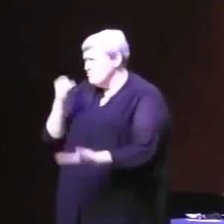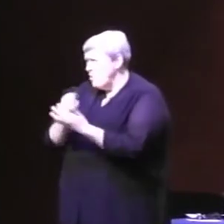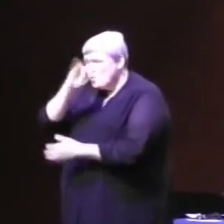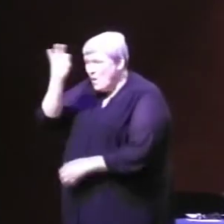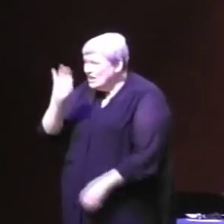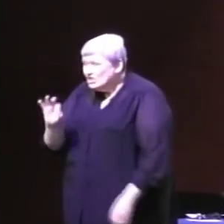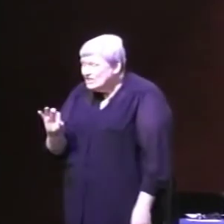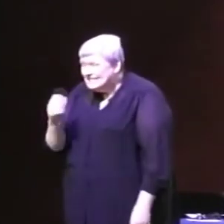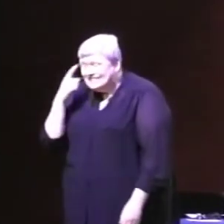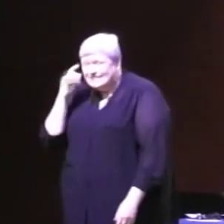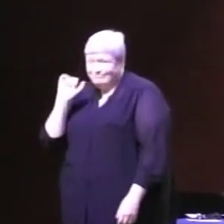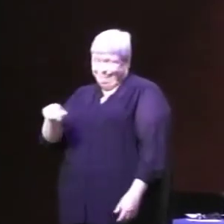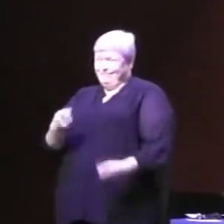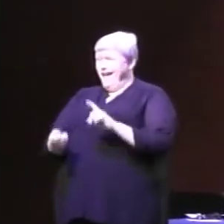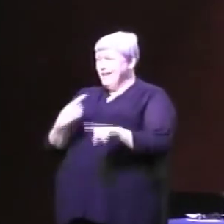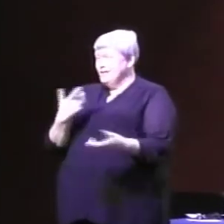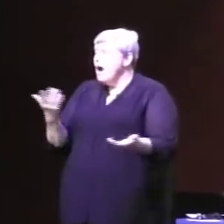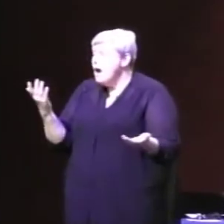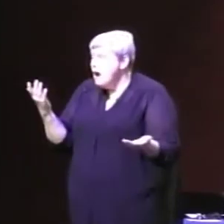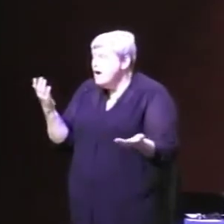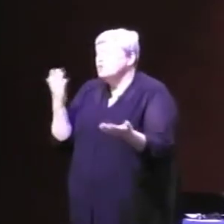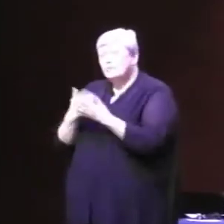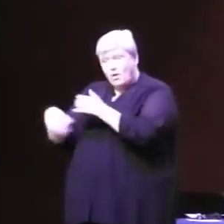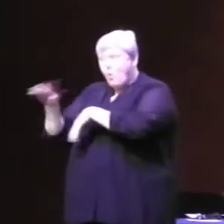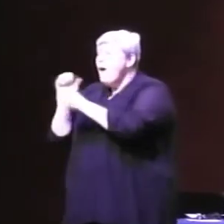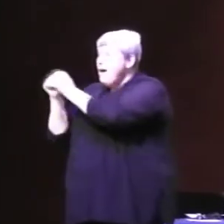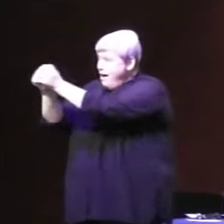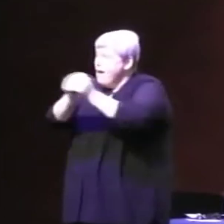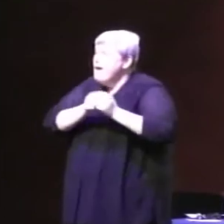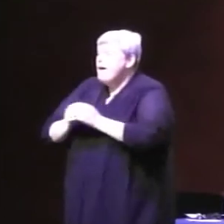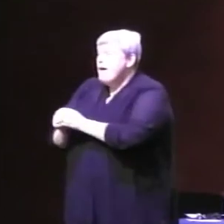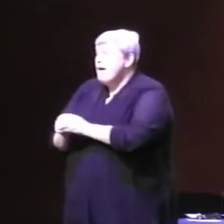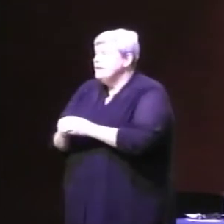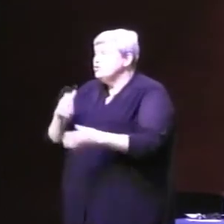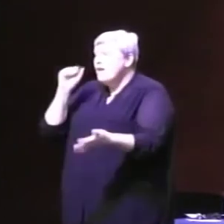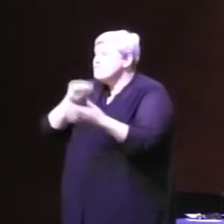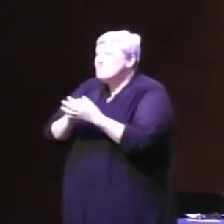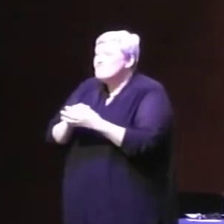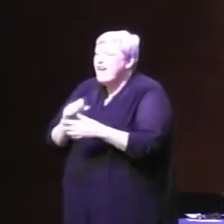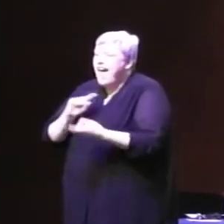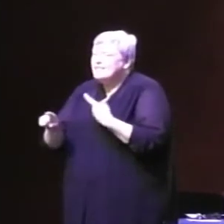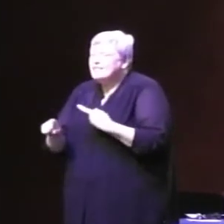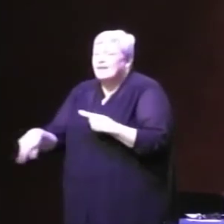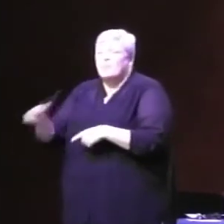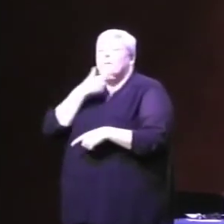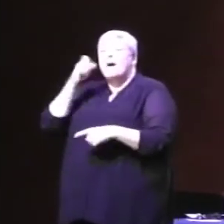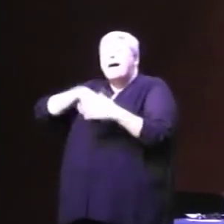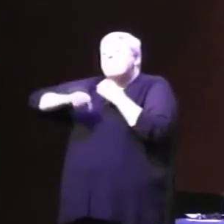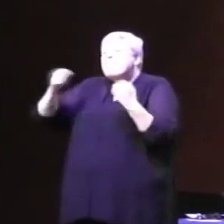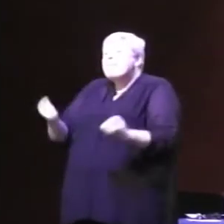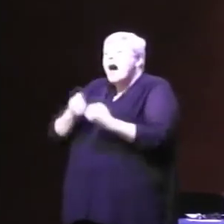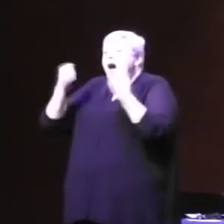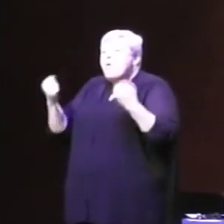if they thought that was the answer. So this is consensus that austerity isn't the right answer, it means that those in power in Scotland, in